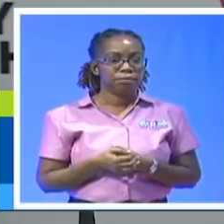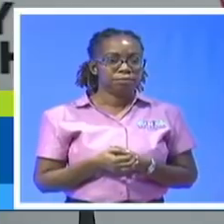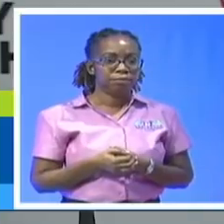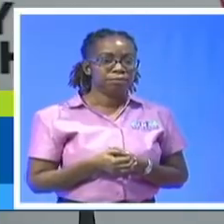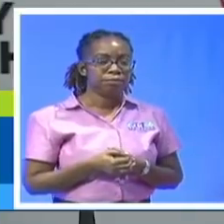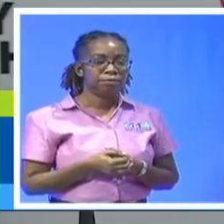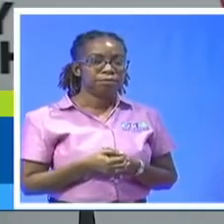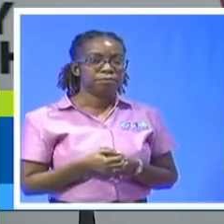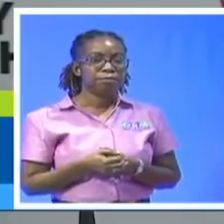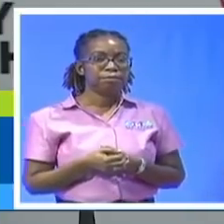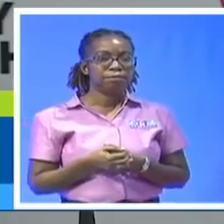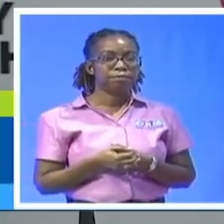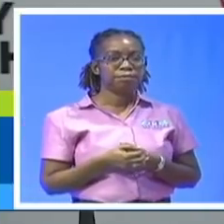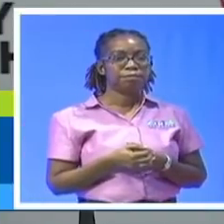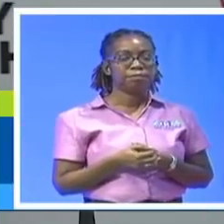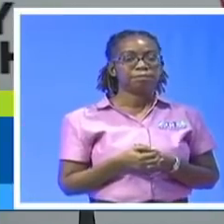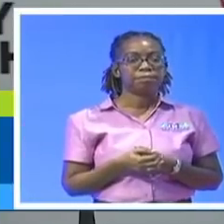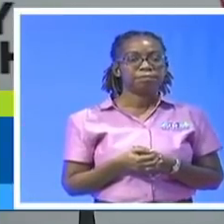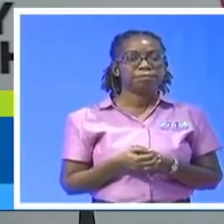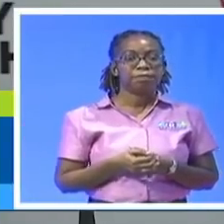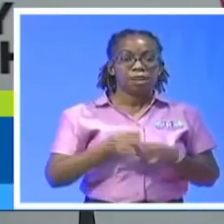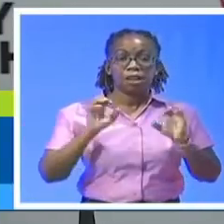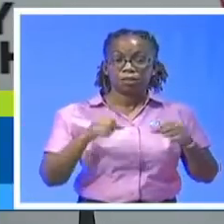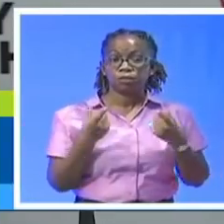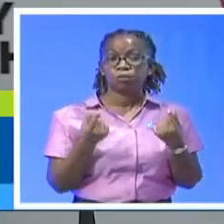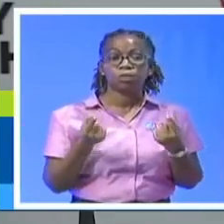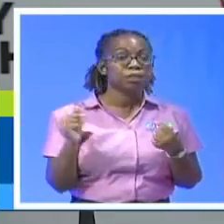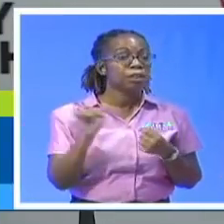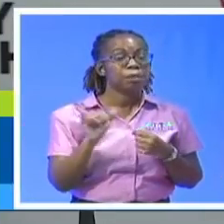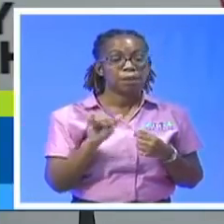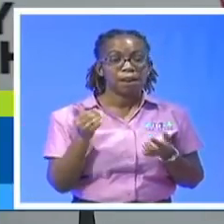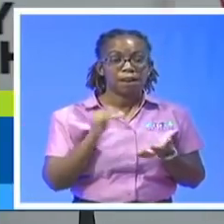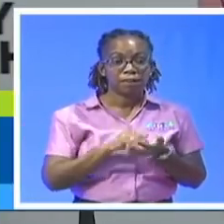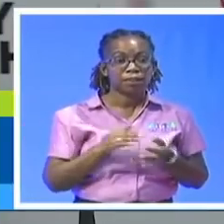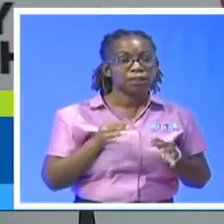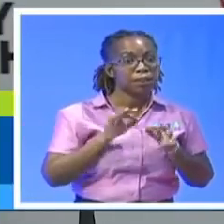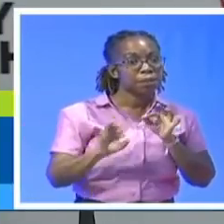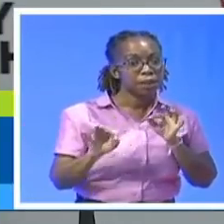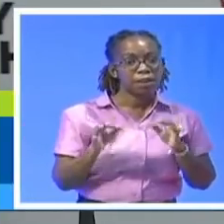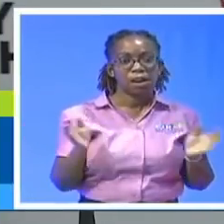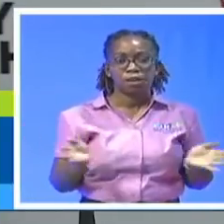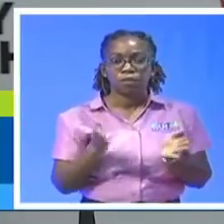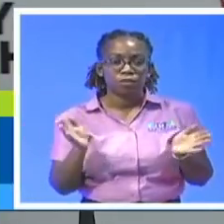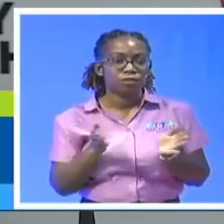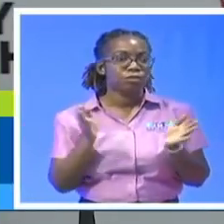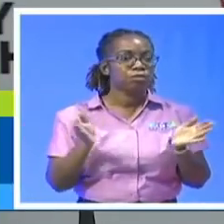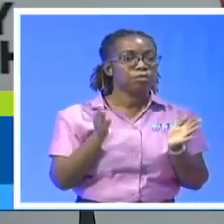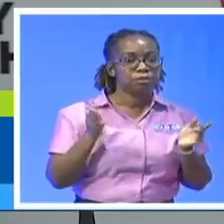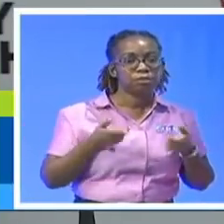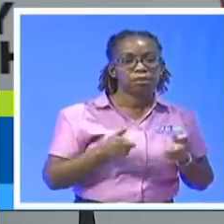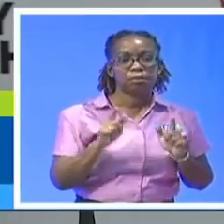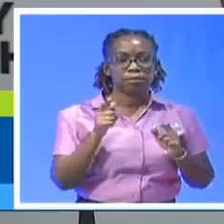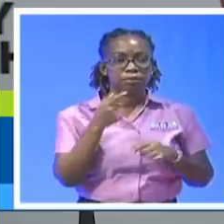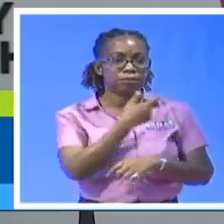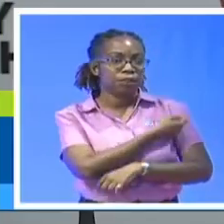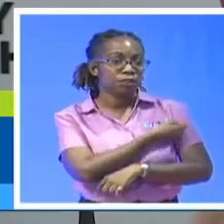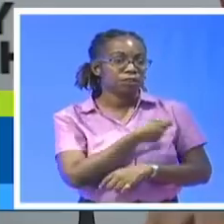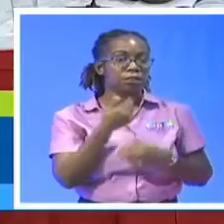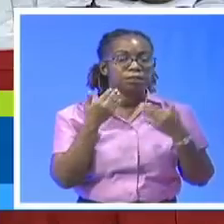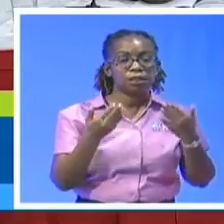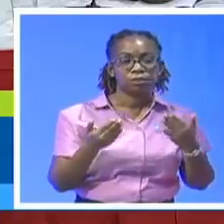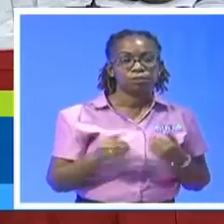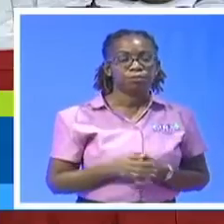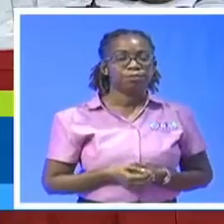And we can do it again. So I'm simply urging the population, let's just get vaccinated. Thank you very much, Al.